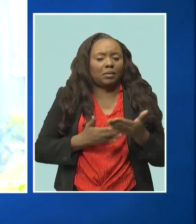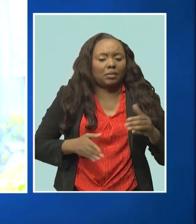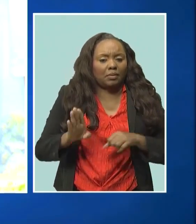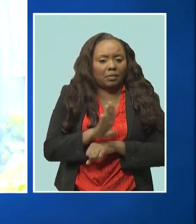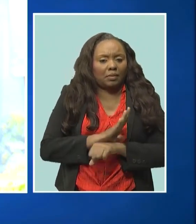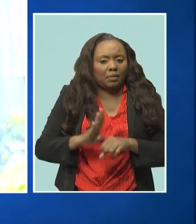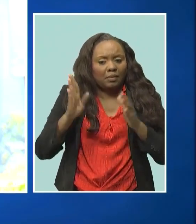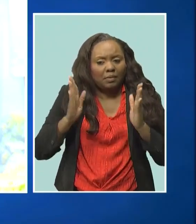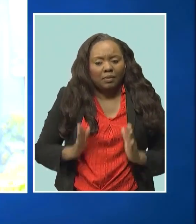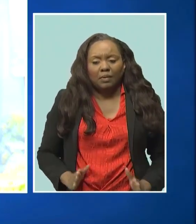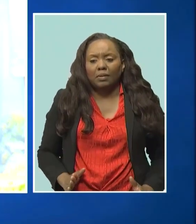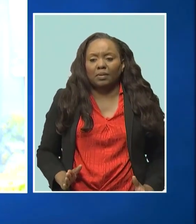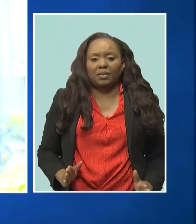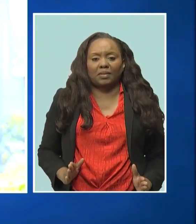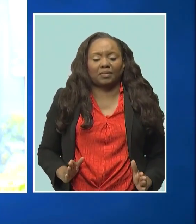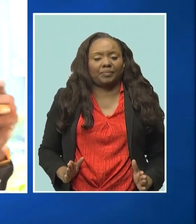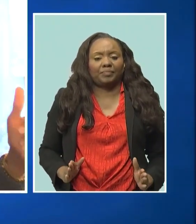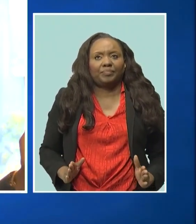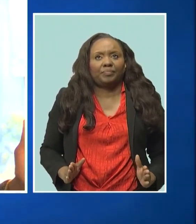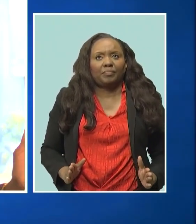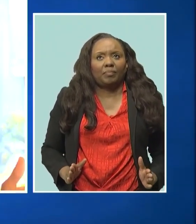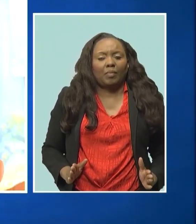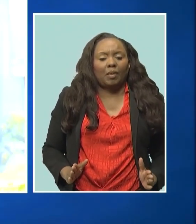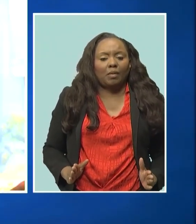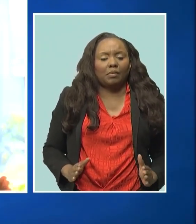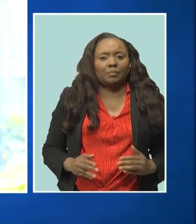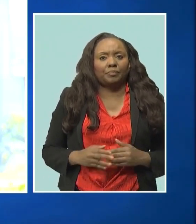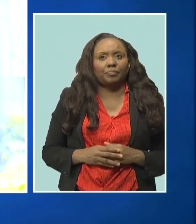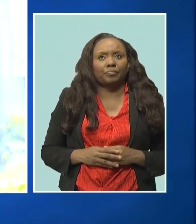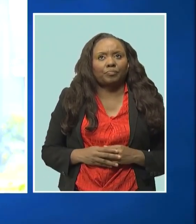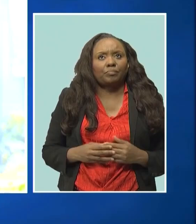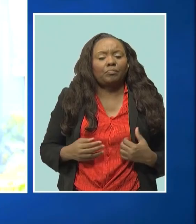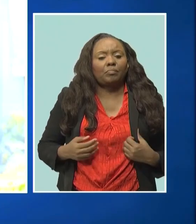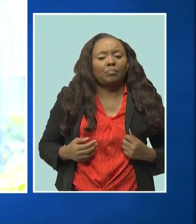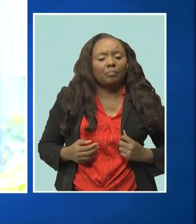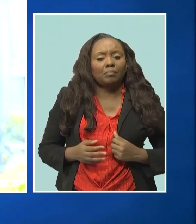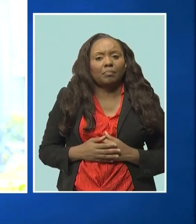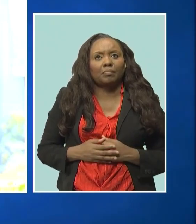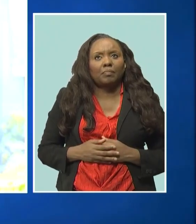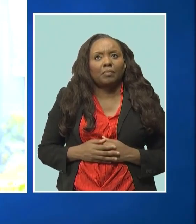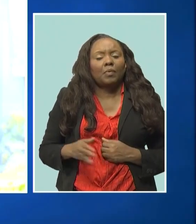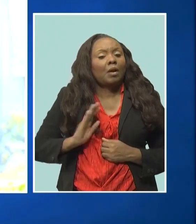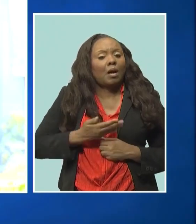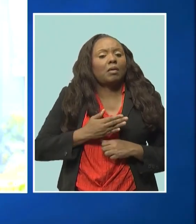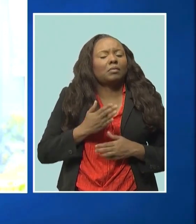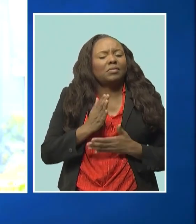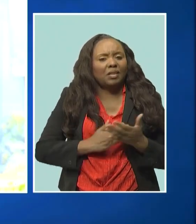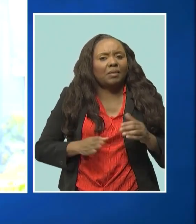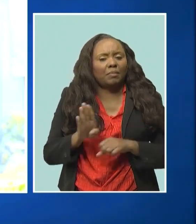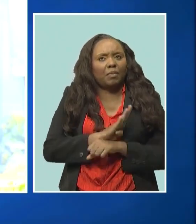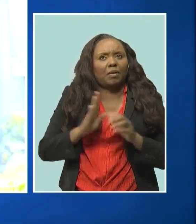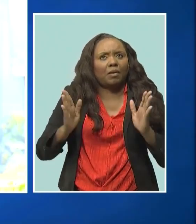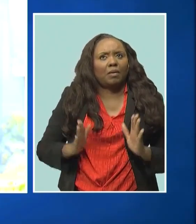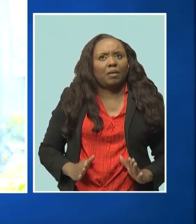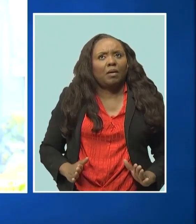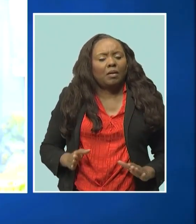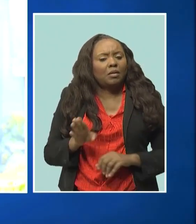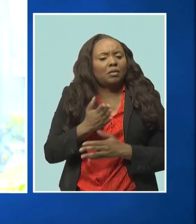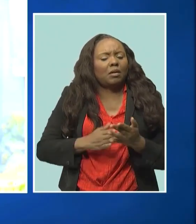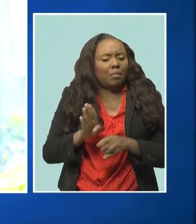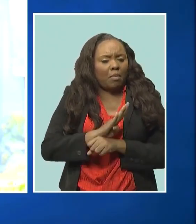Barbadians, that behavior as it relates, we call in our ministry, a big word,